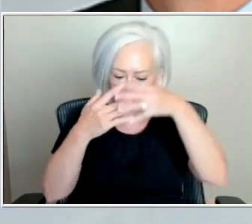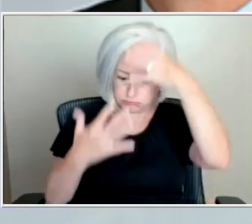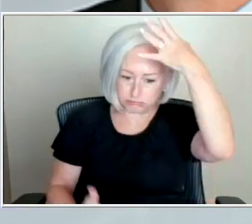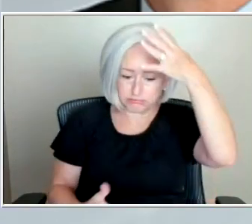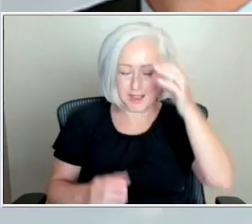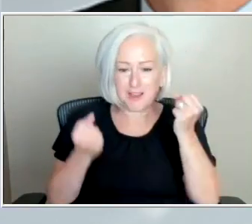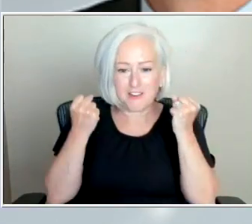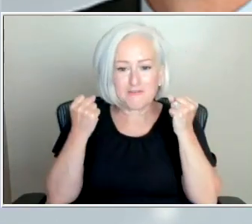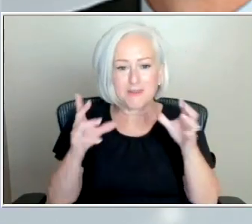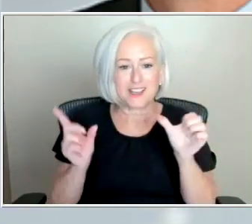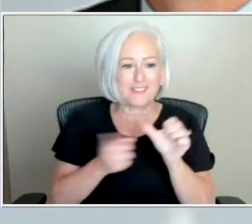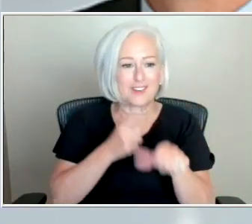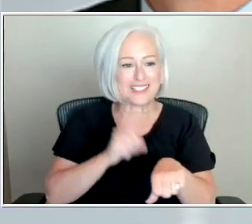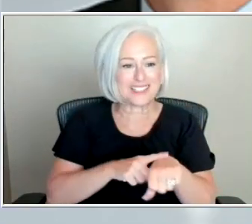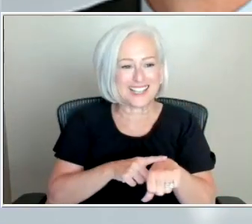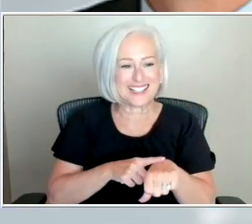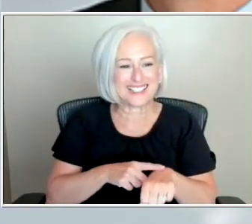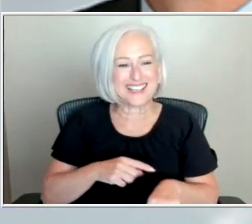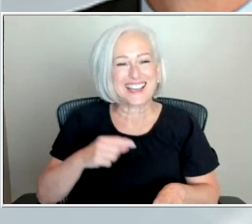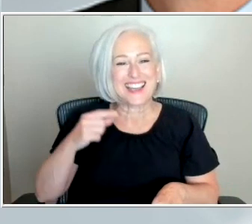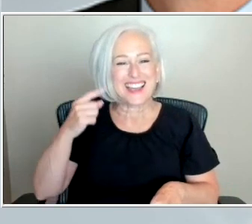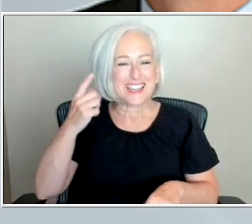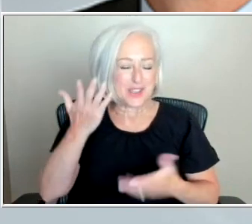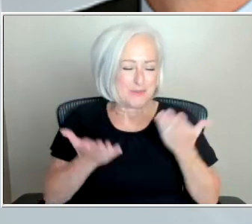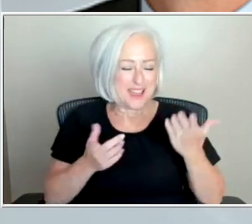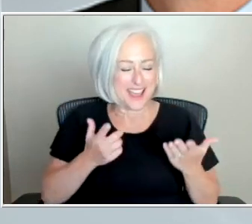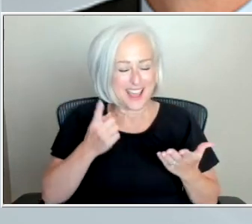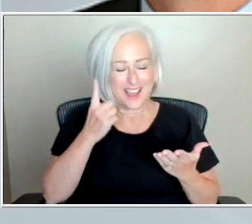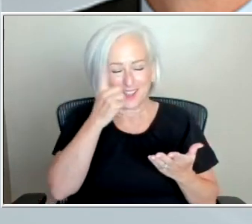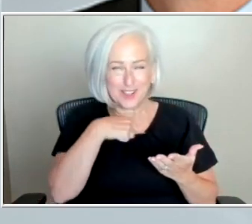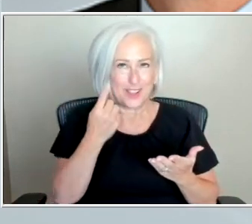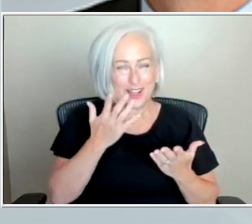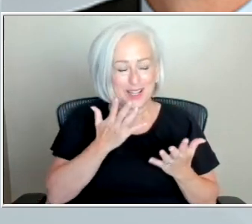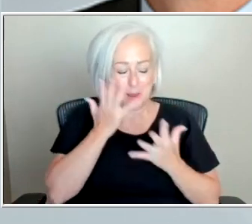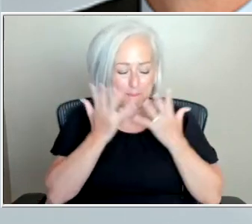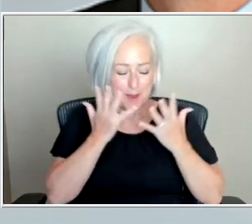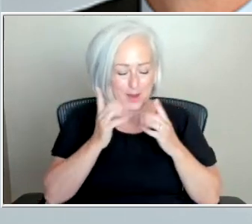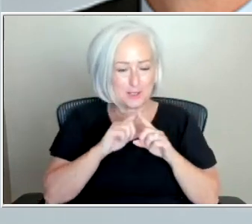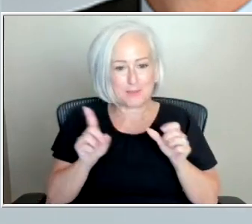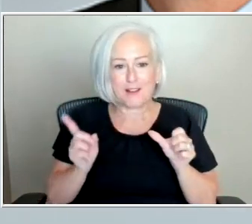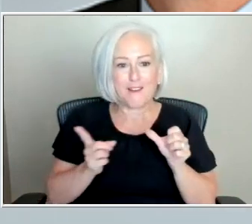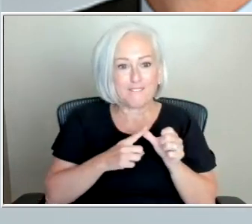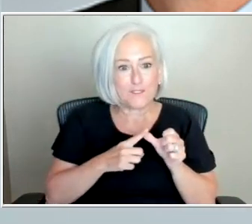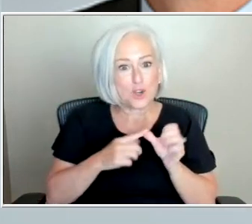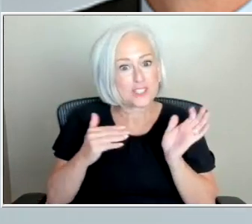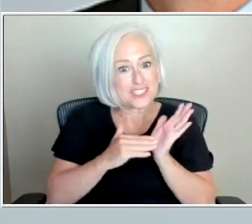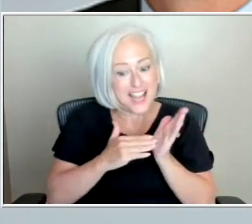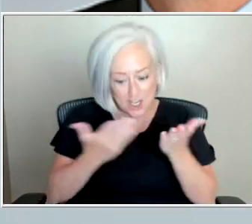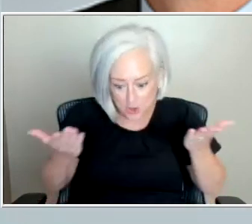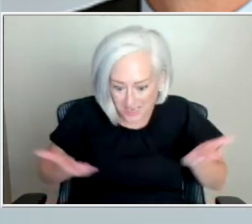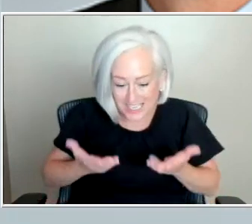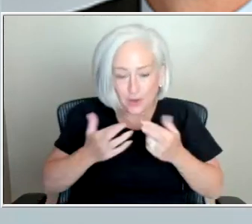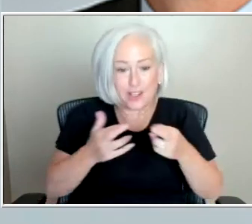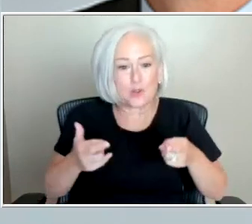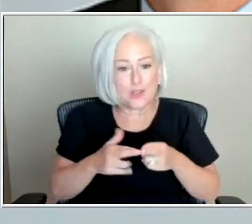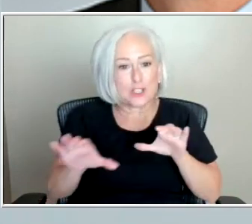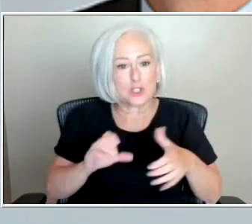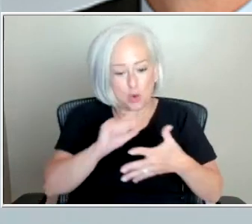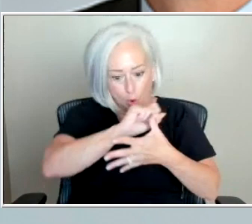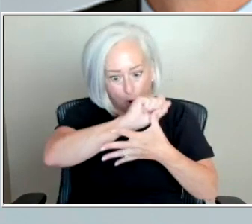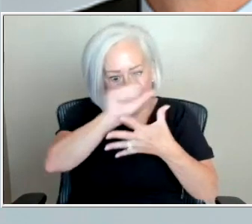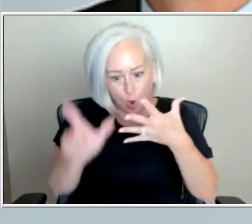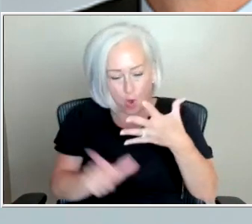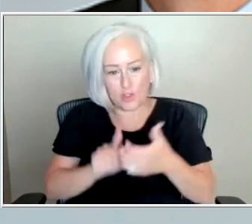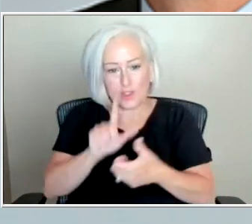red looks good on you, because this is where we kind of embarrass you a bit. But you're the first doctor in our region to perform all of these different procedures, like TAVR, core